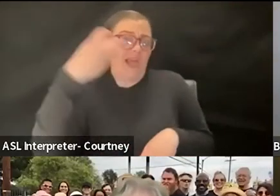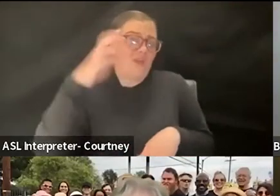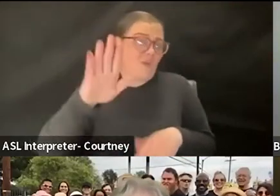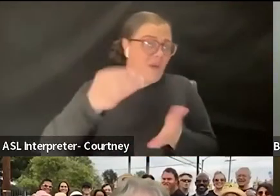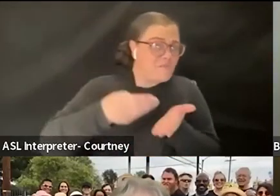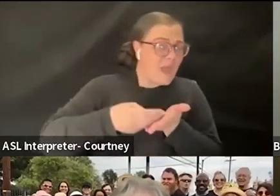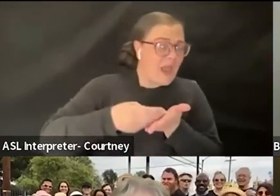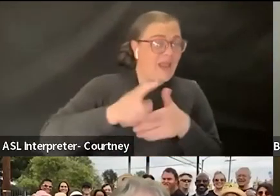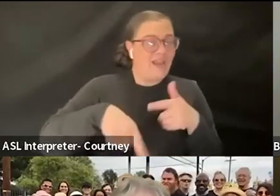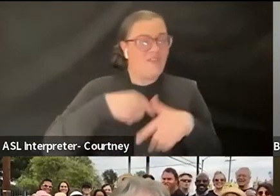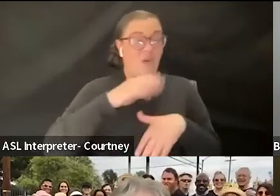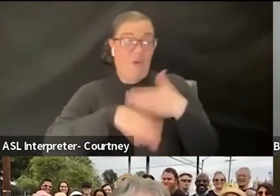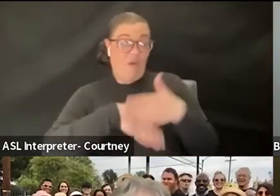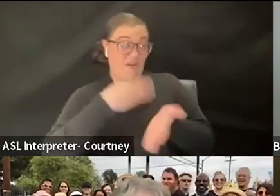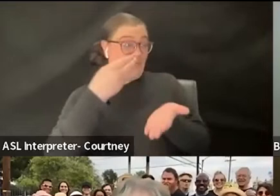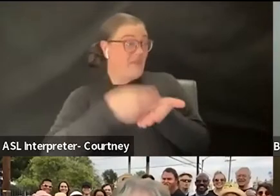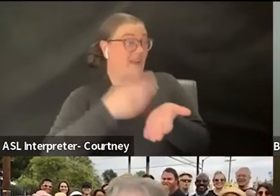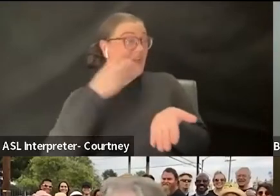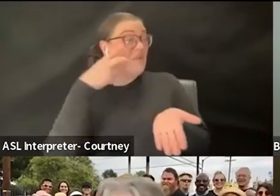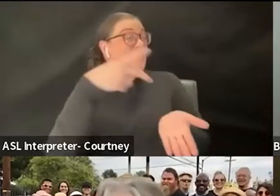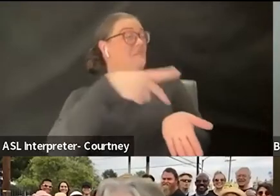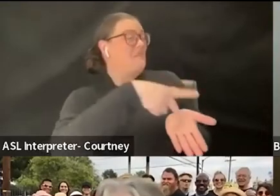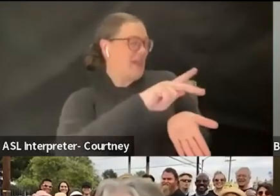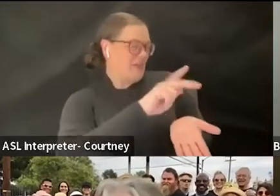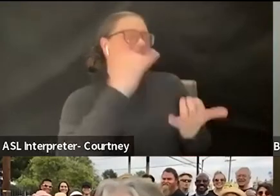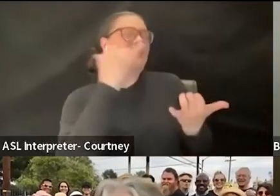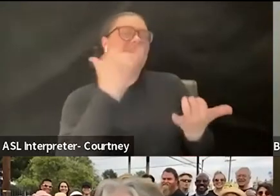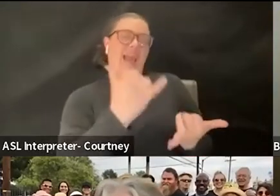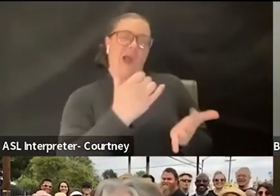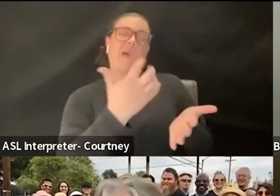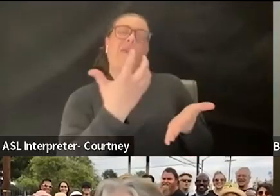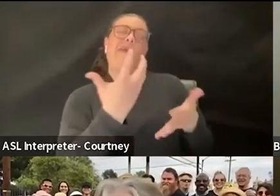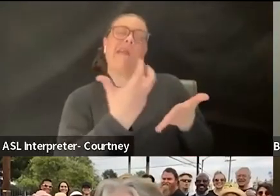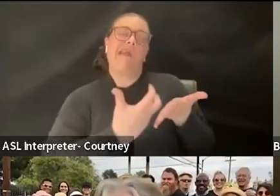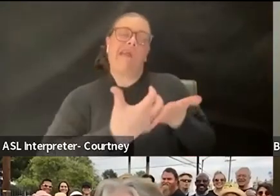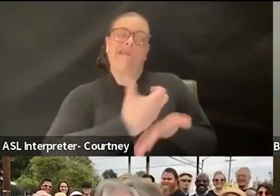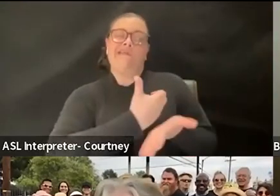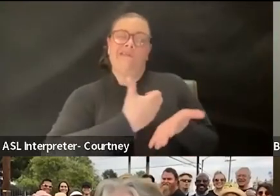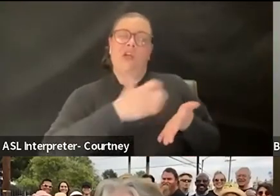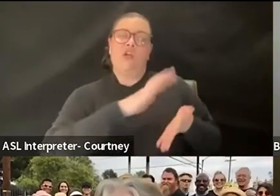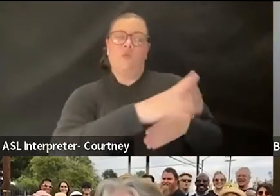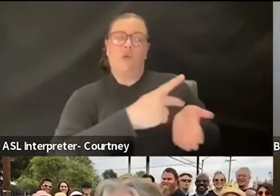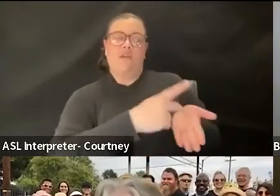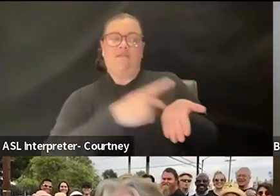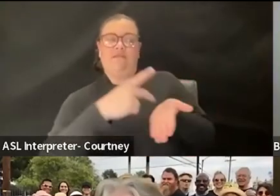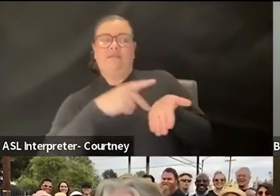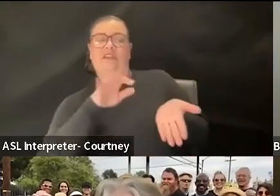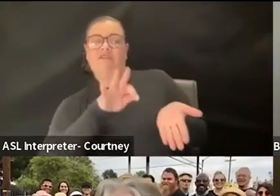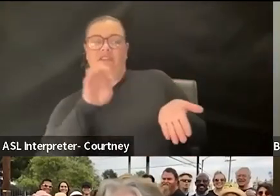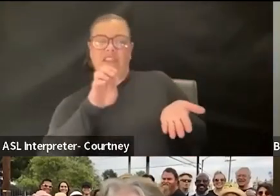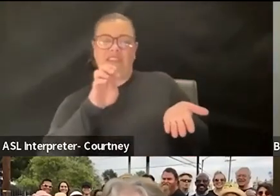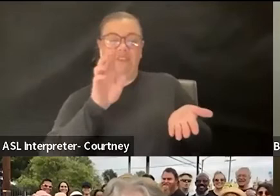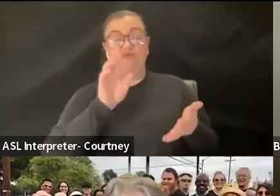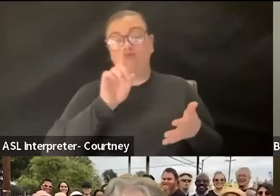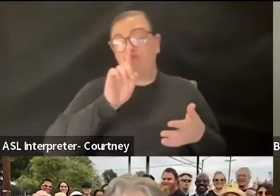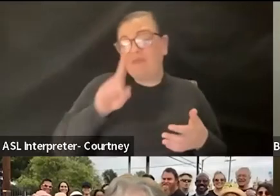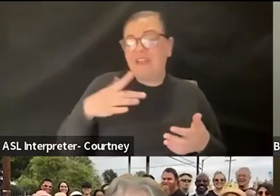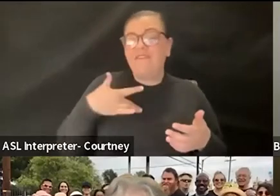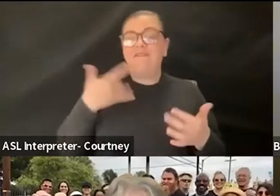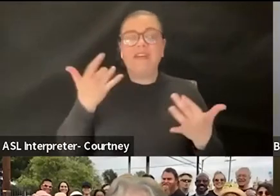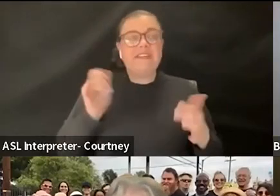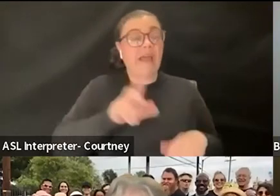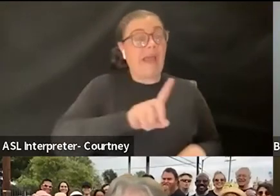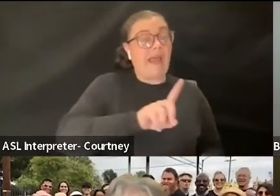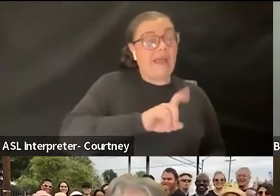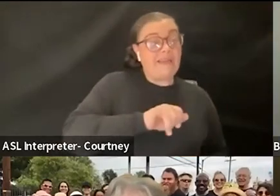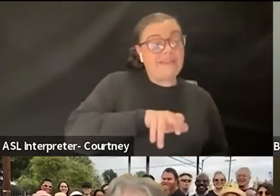there's a recoupment clause, so we're going to get it all back. It's that kind of David versus Goliath thing. But I want them to